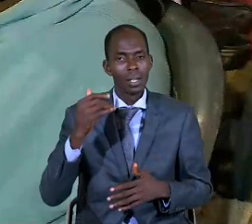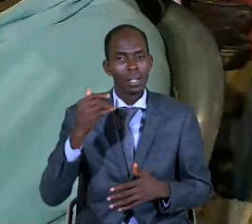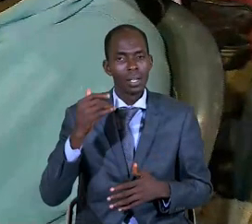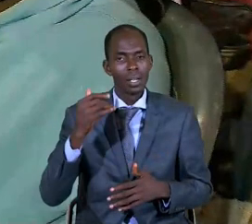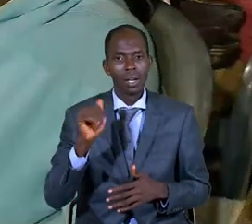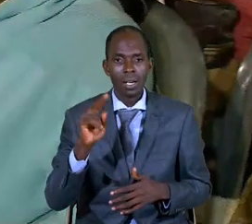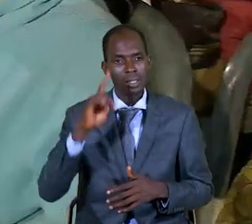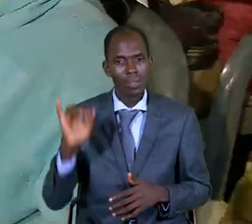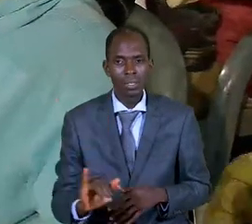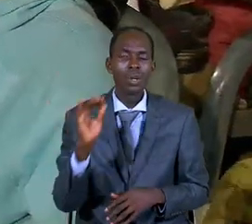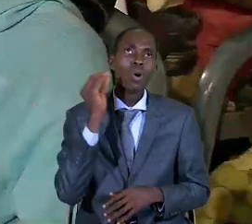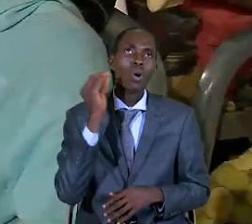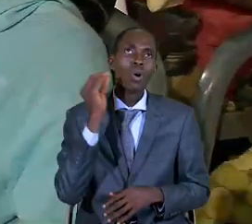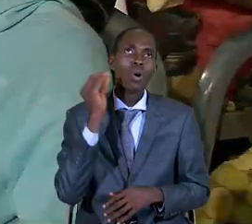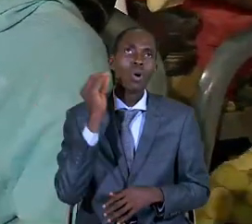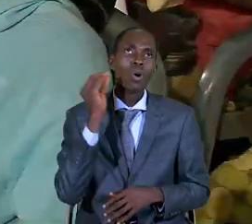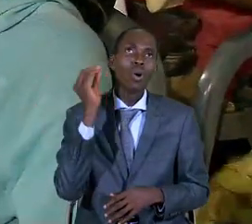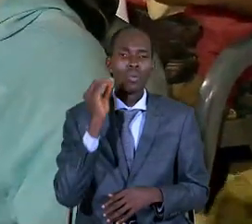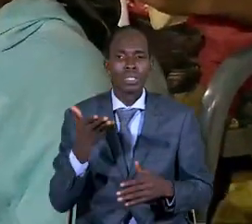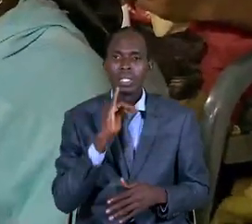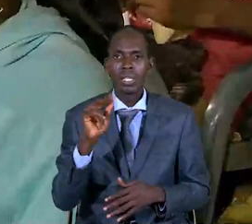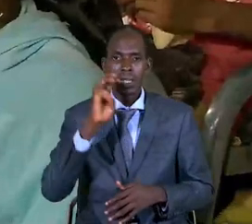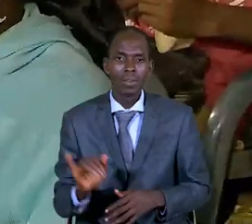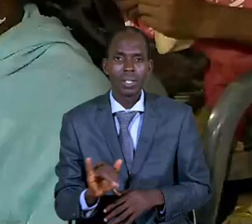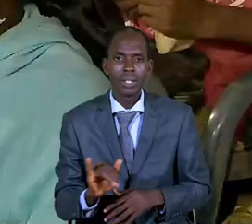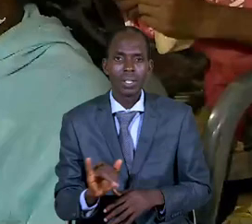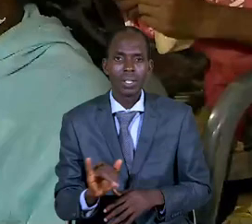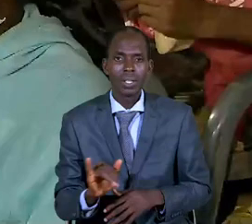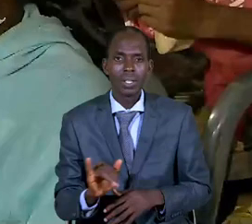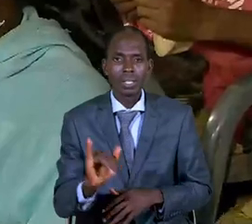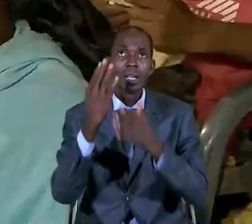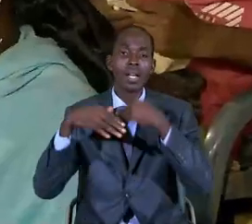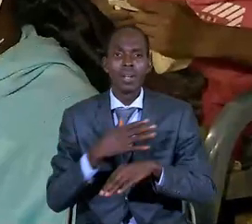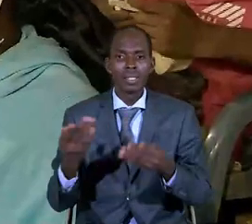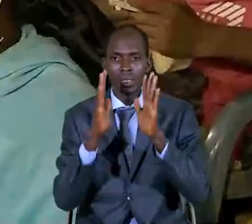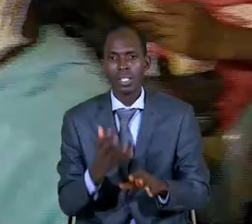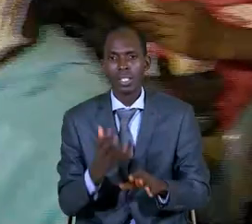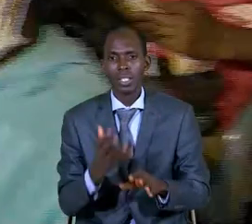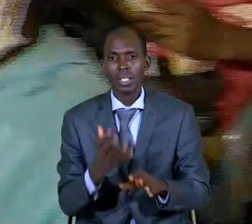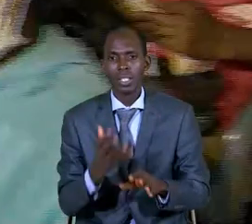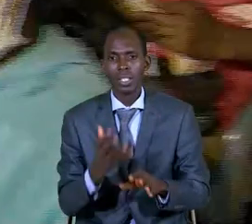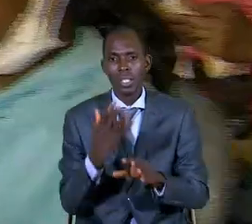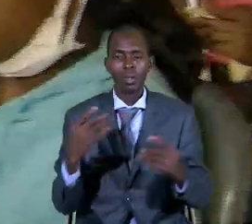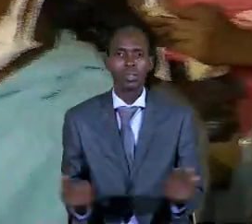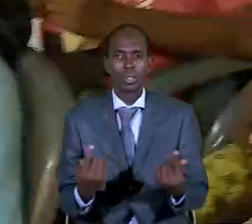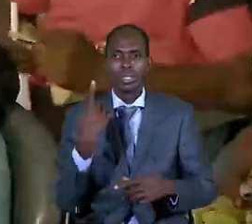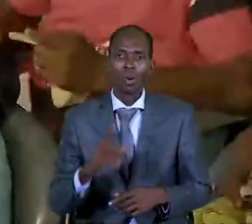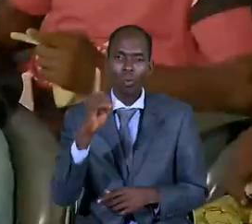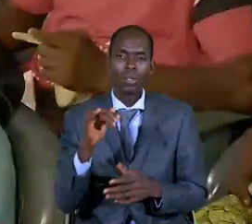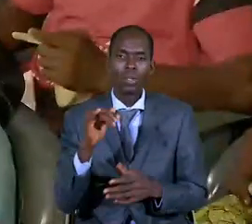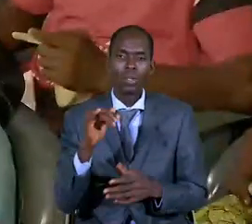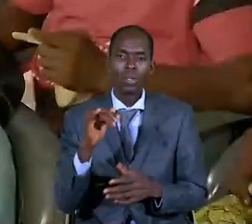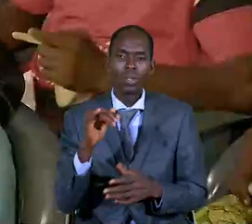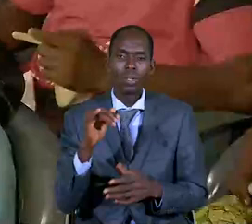There is an everlasting heaven. And the servant of sin, the one bound by